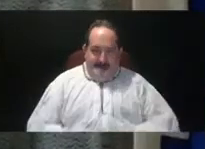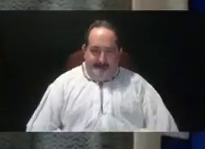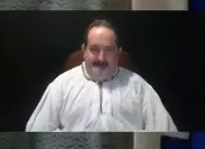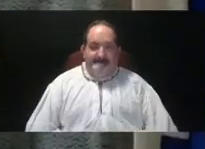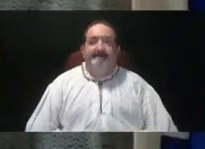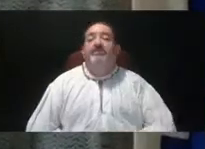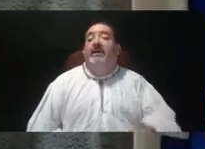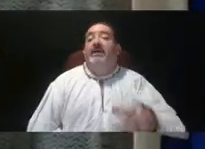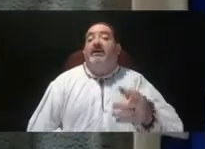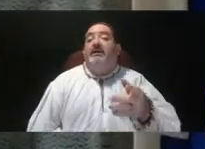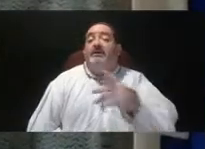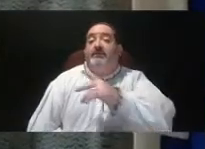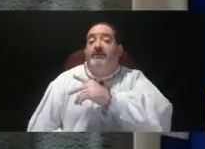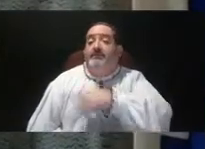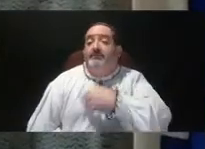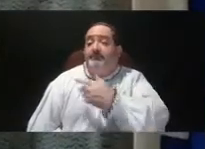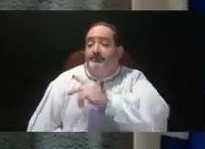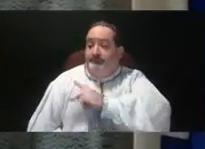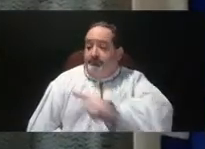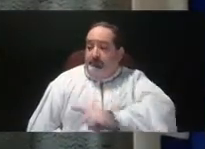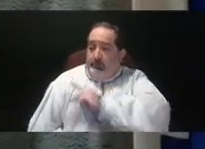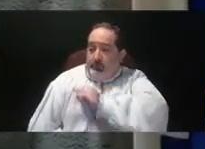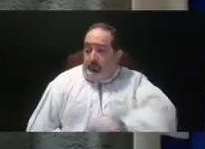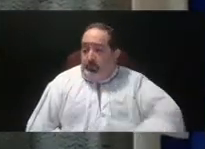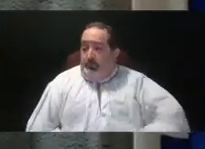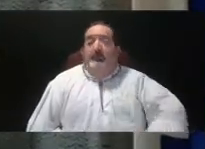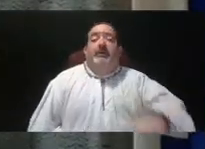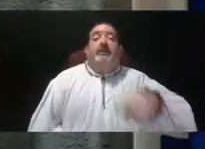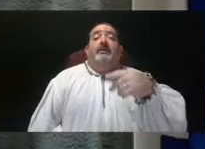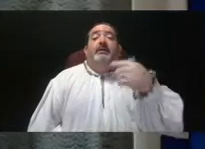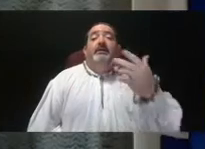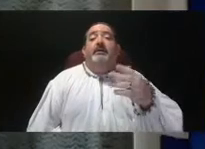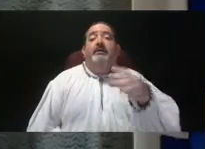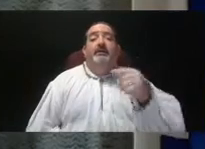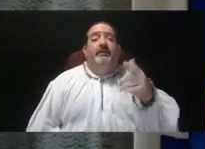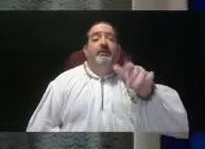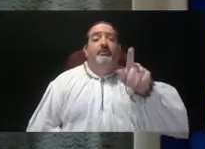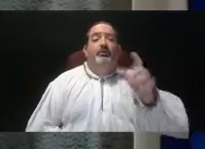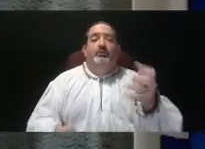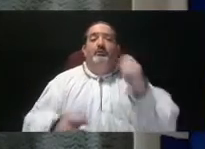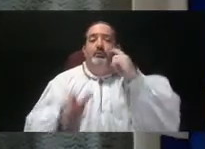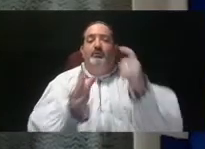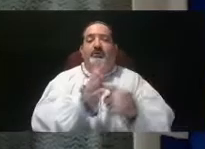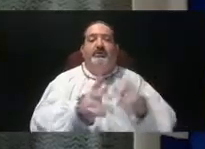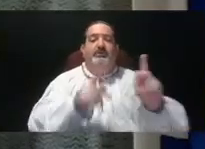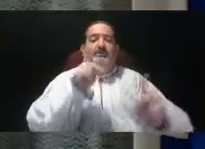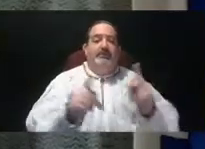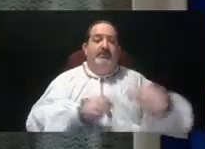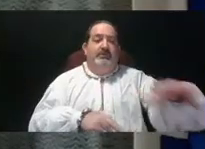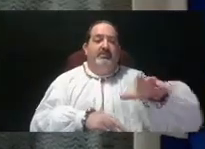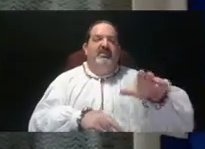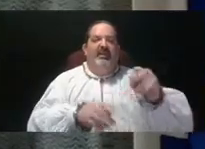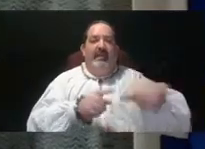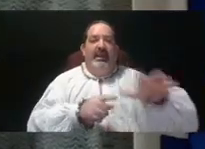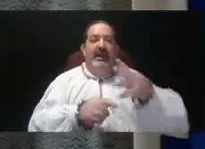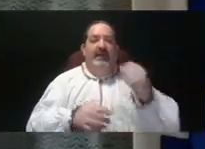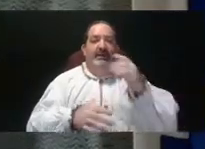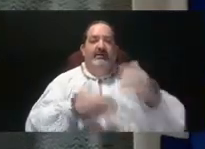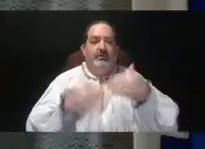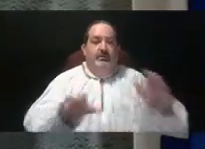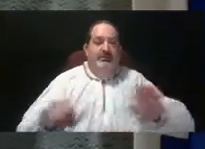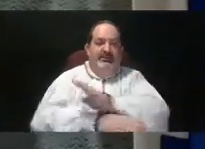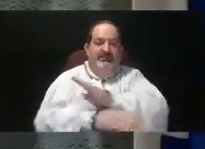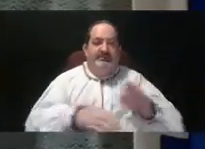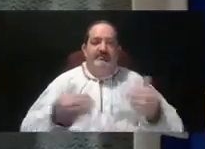Your Majesties, the Baronage of Gyldenholt begs leave to recognize worthy nobles of their lands and conduct business to promote the welfare of the